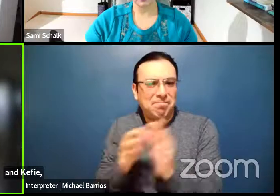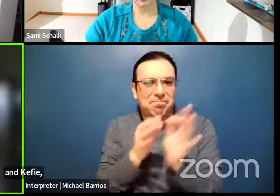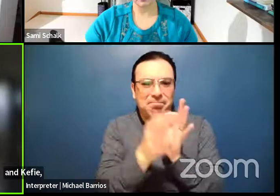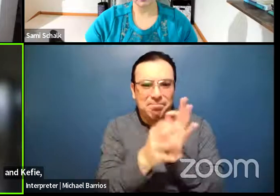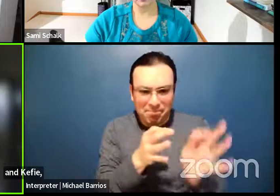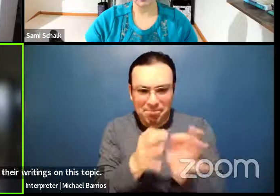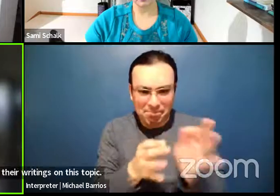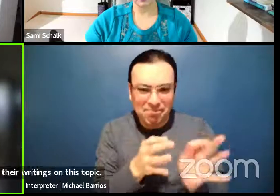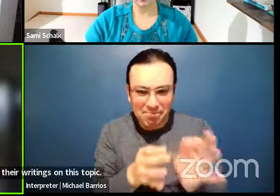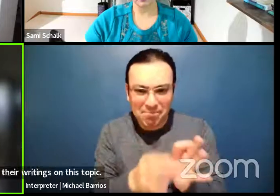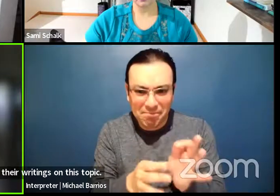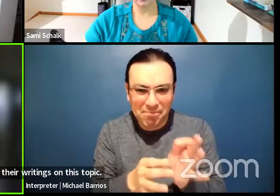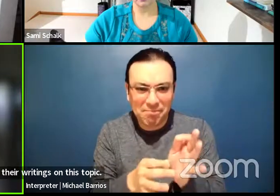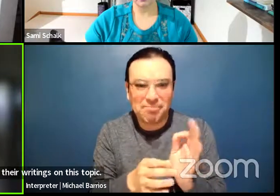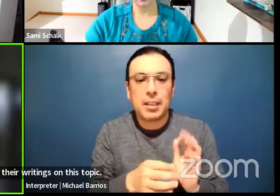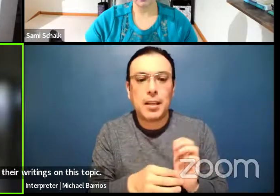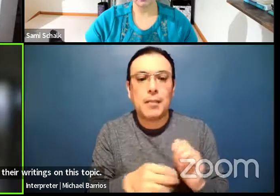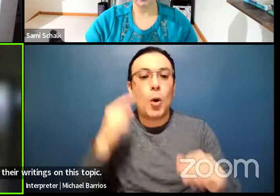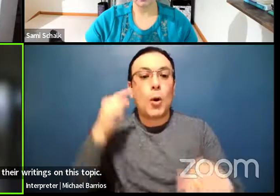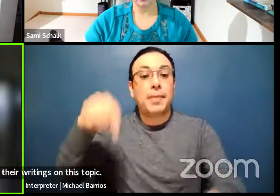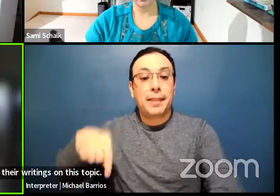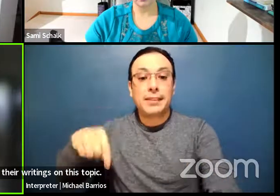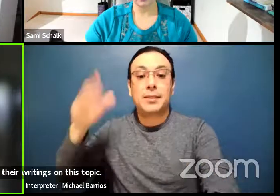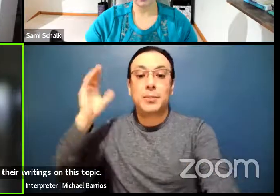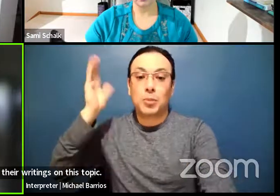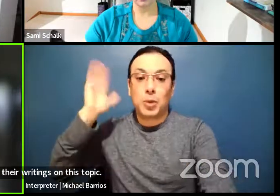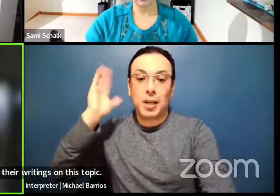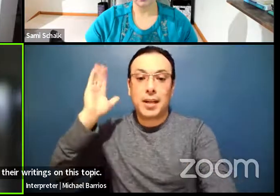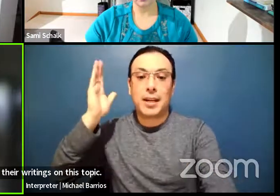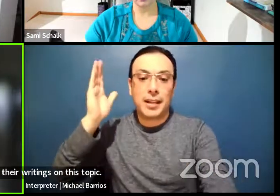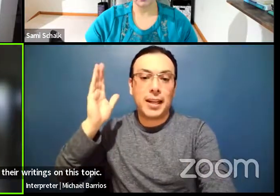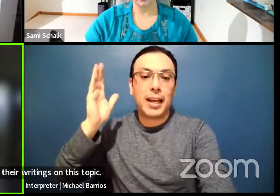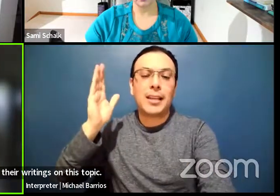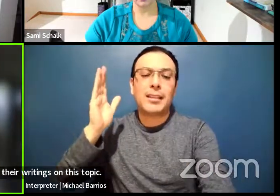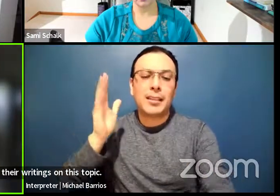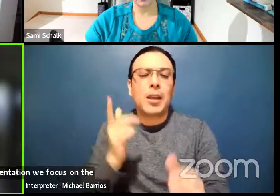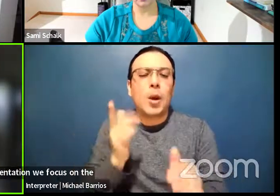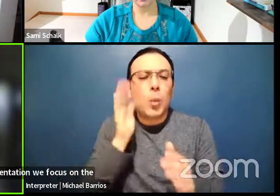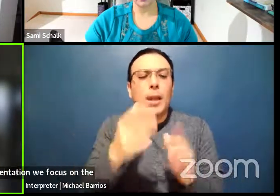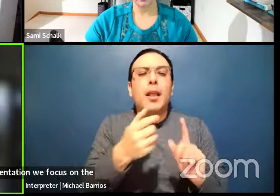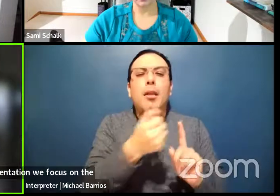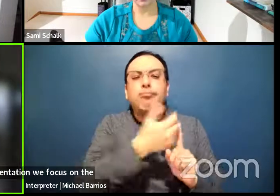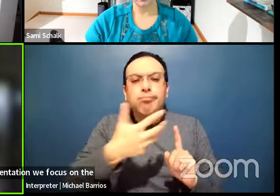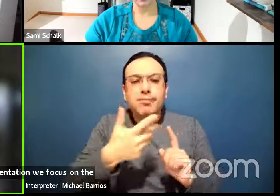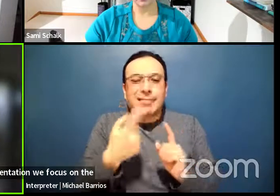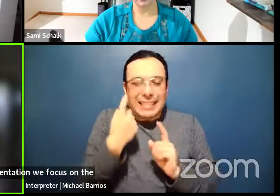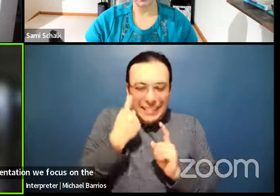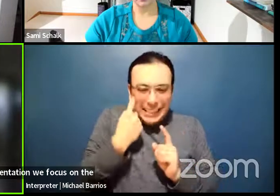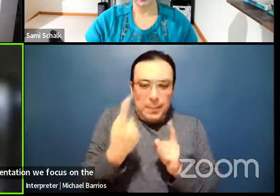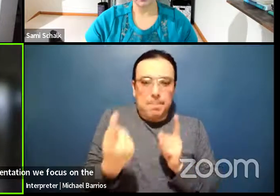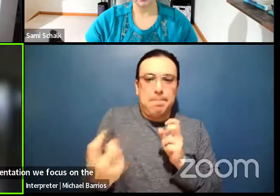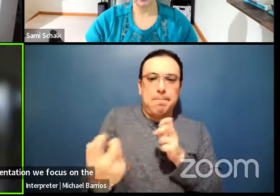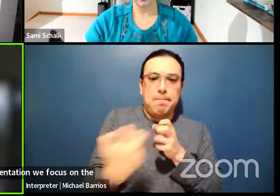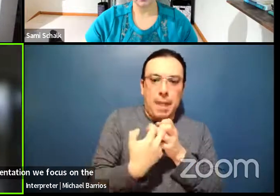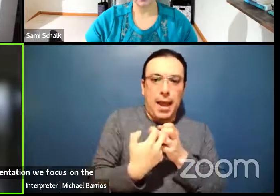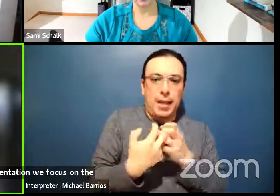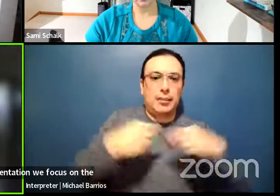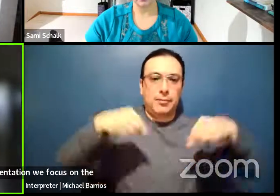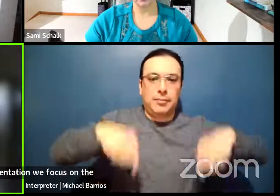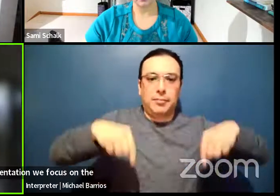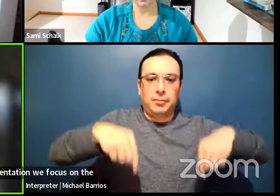on the practice most relevant to us during the pandemic thus far, queercrip doula